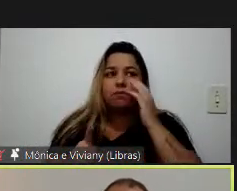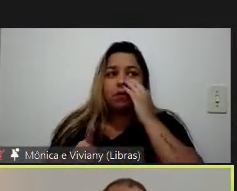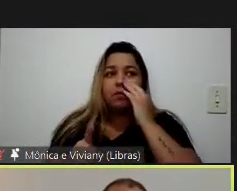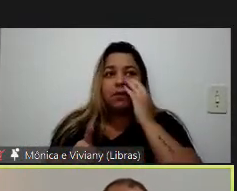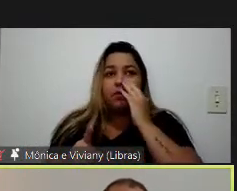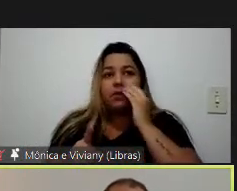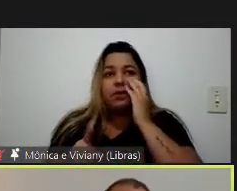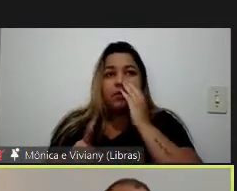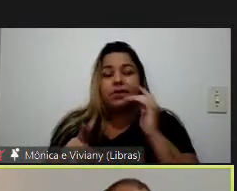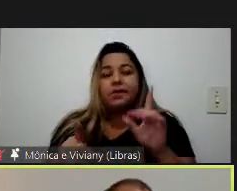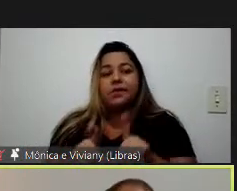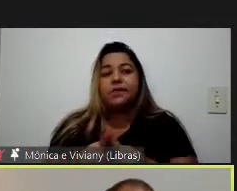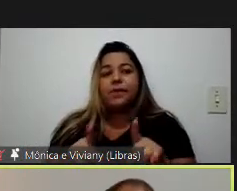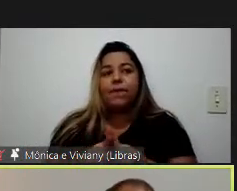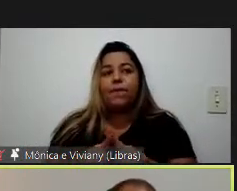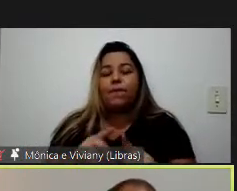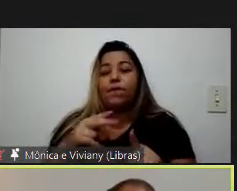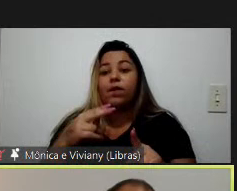food intake on